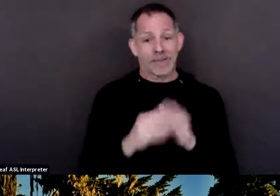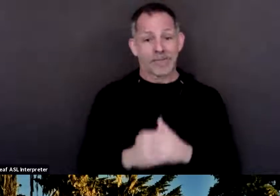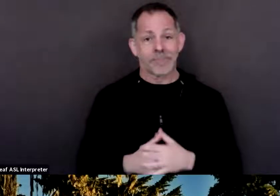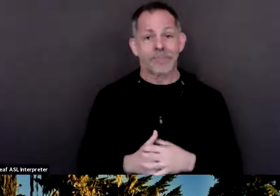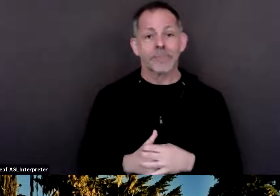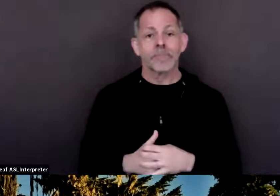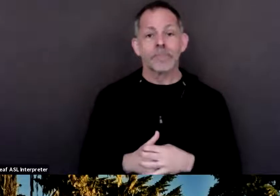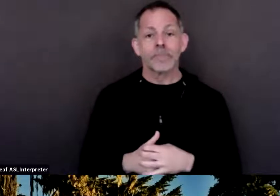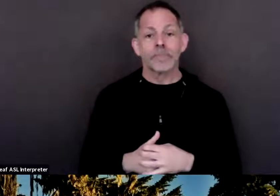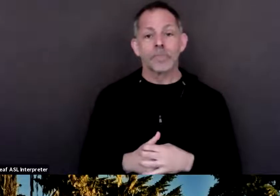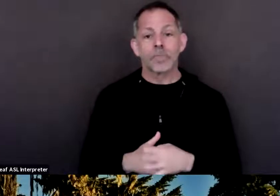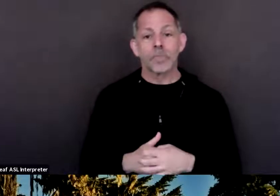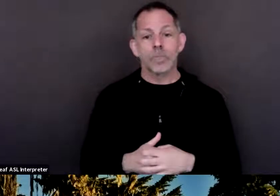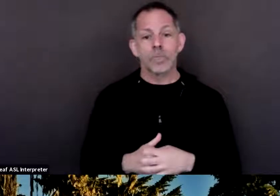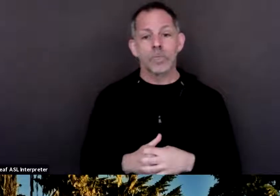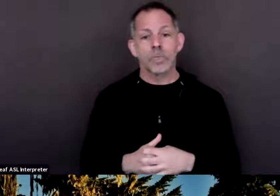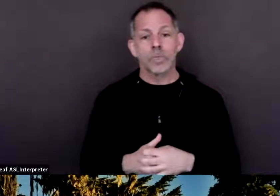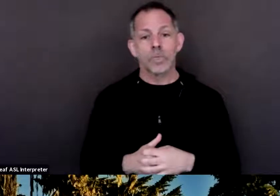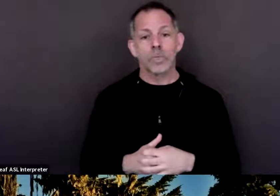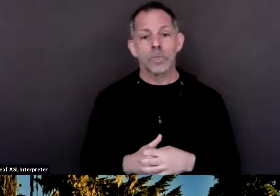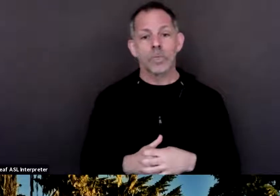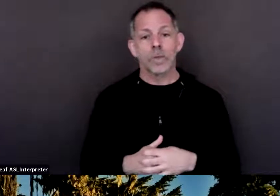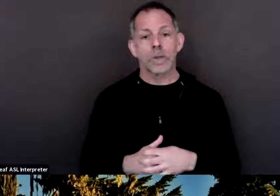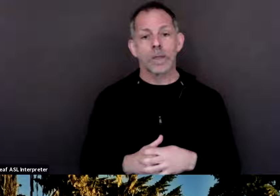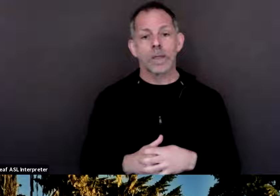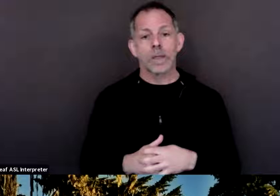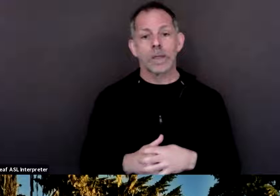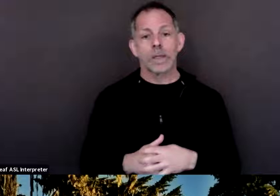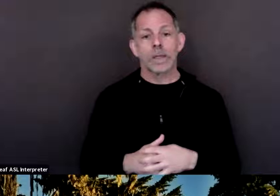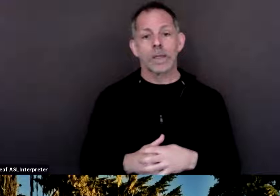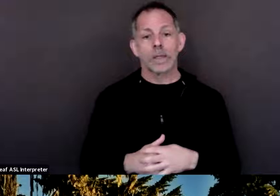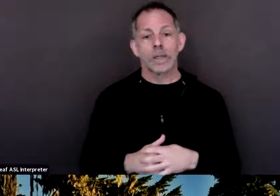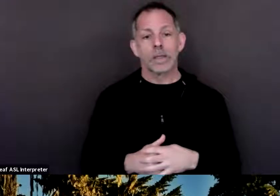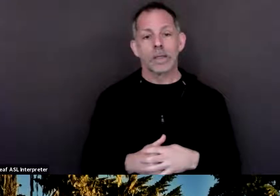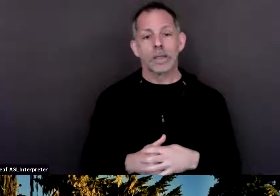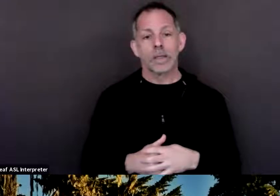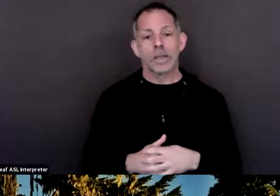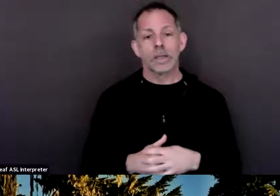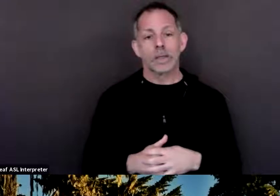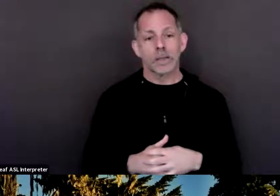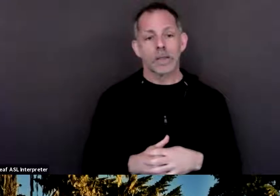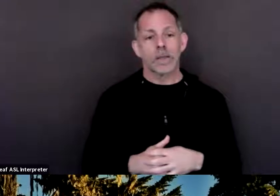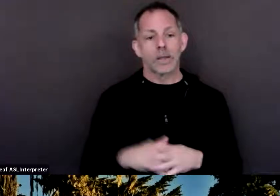PIO at Paintfield. So thank you, Kristen. We just really look forward to continuing to work